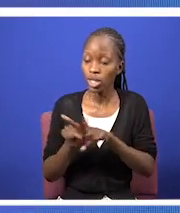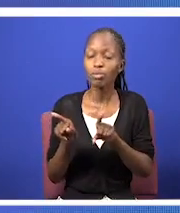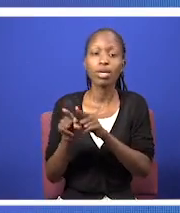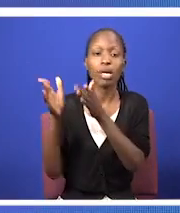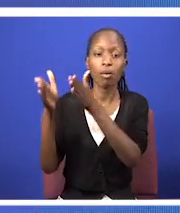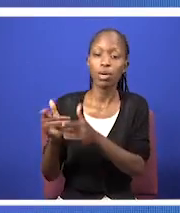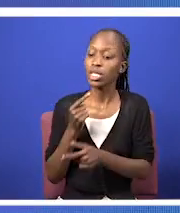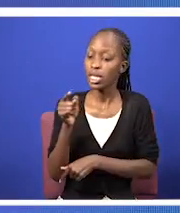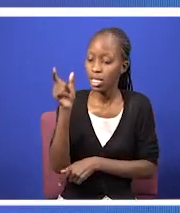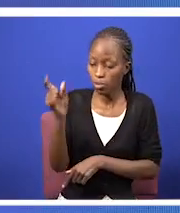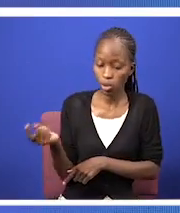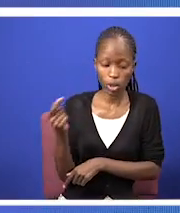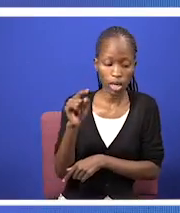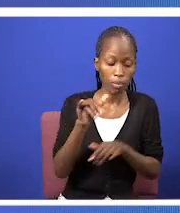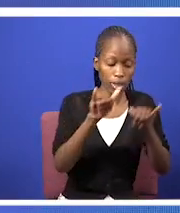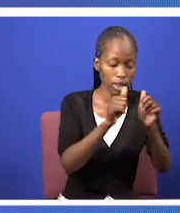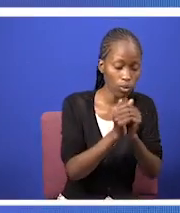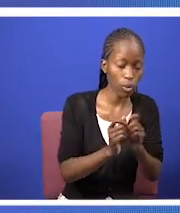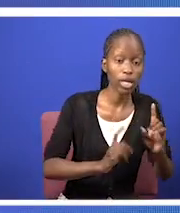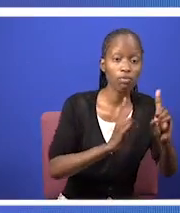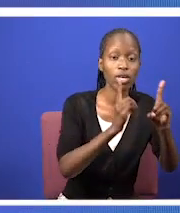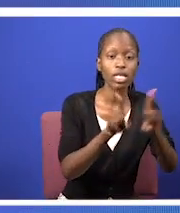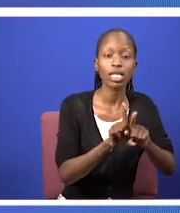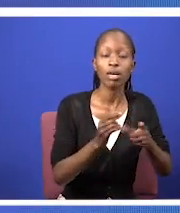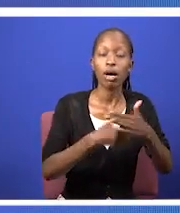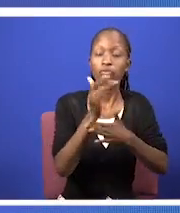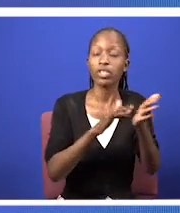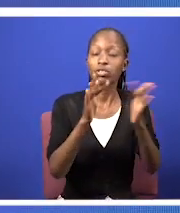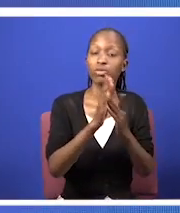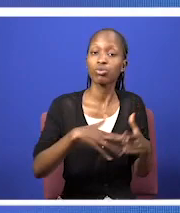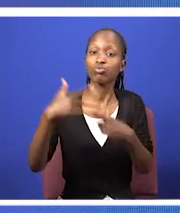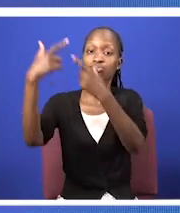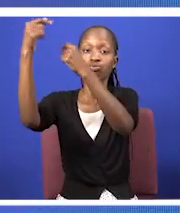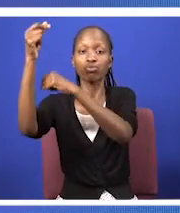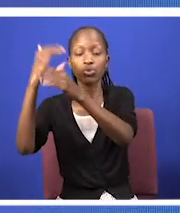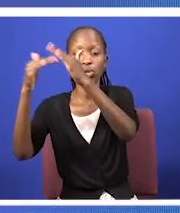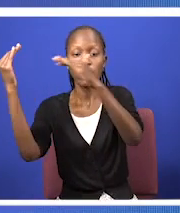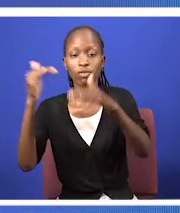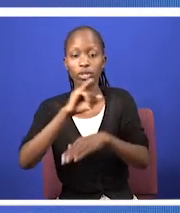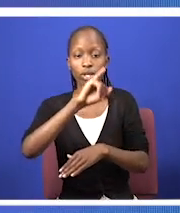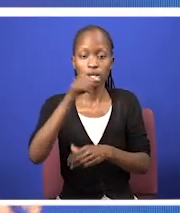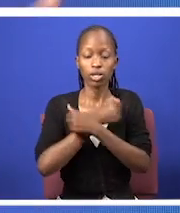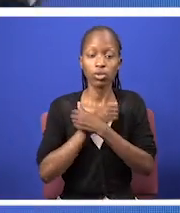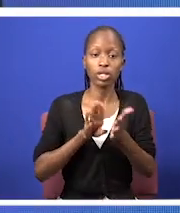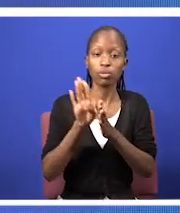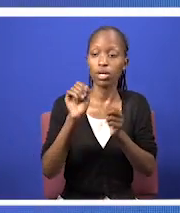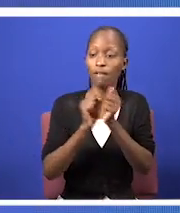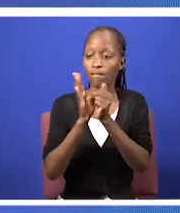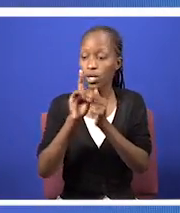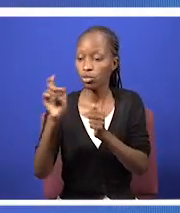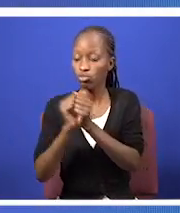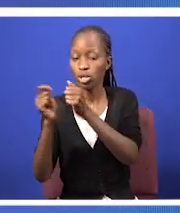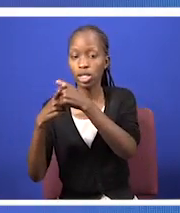this person will come and be with them even after Jesus ascends to heaven. In John chapters 14